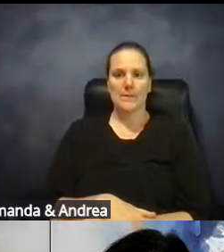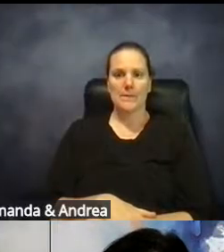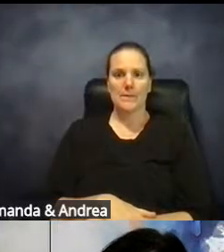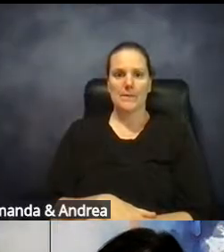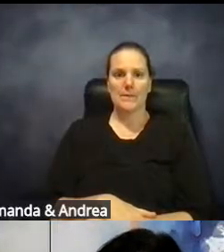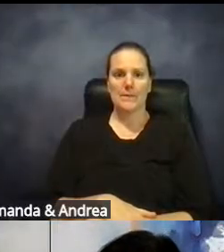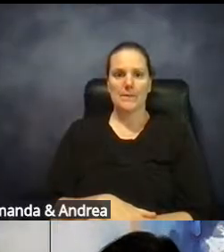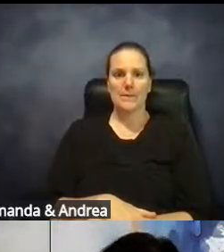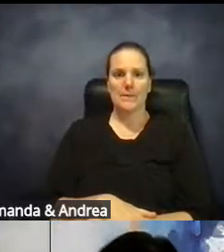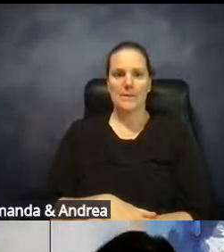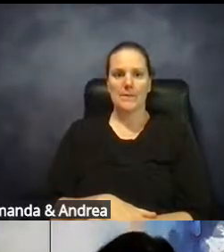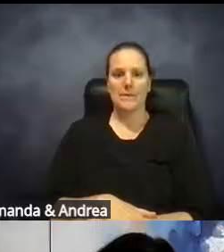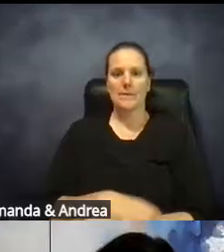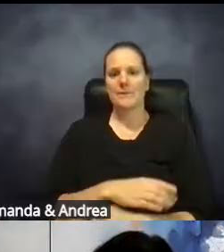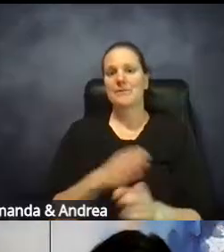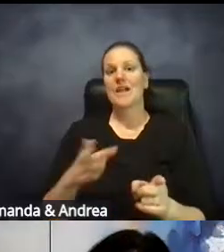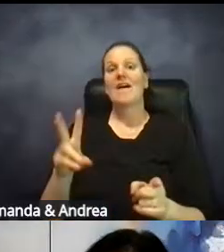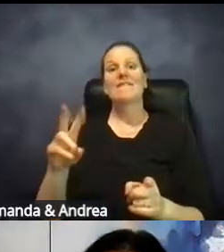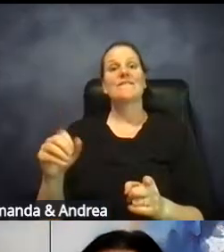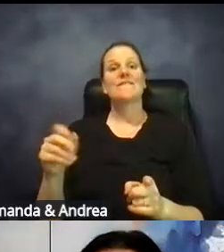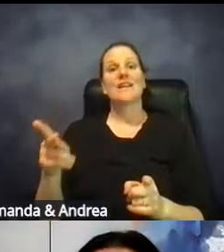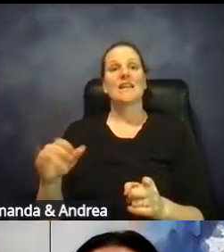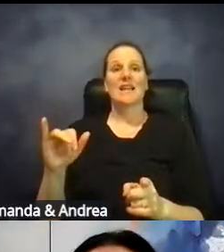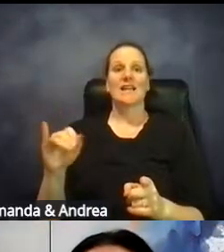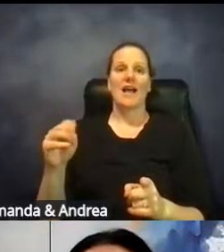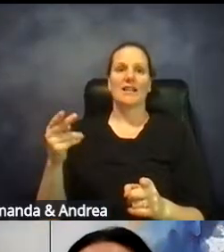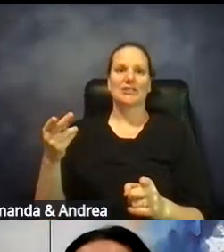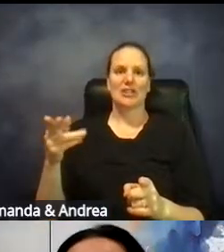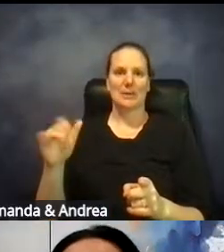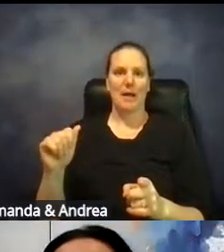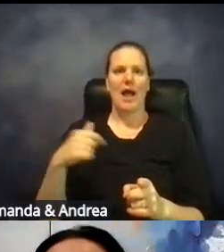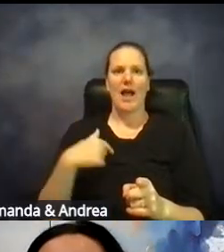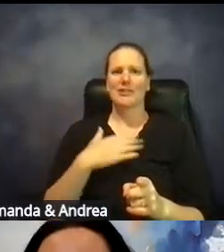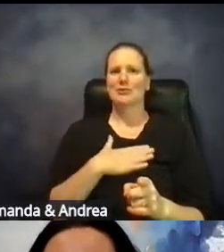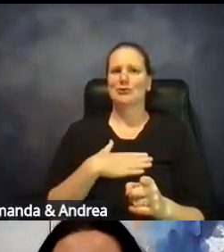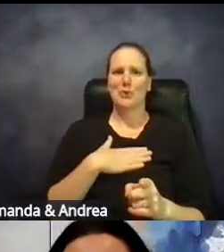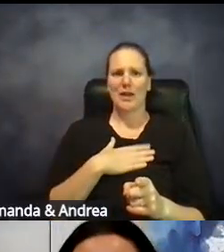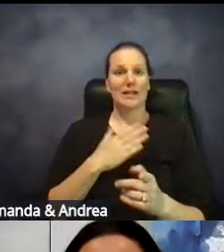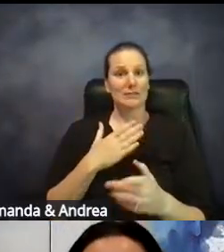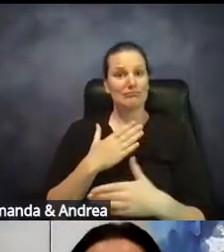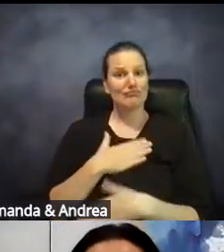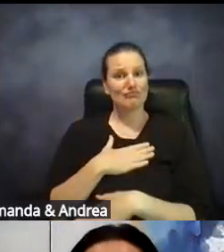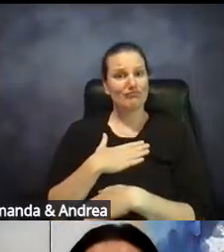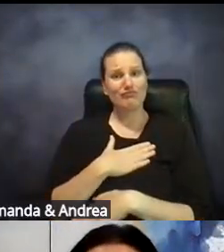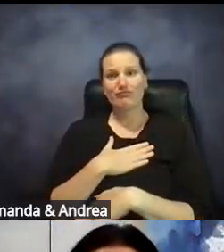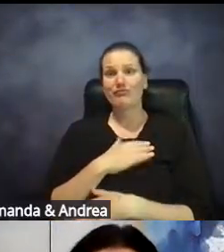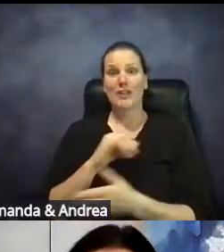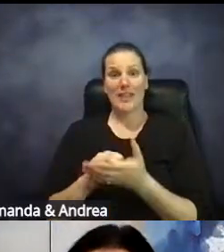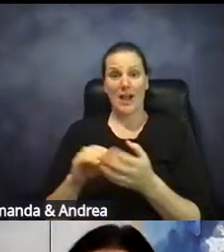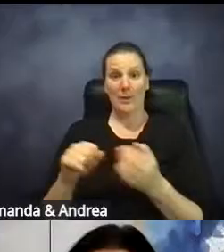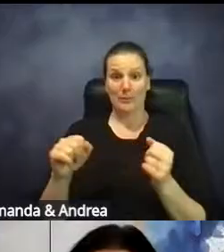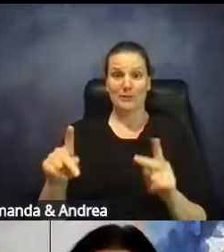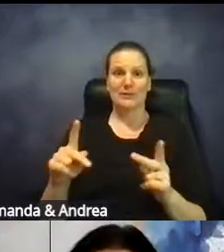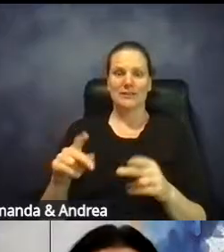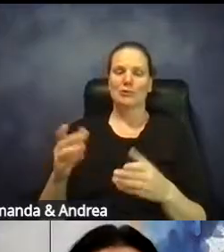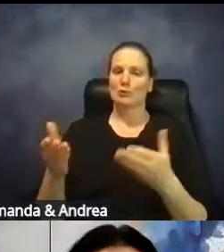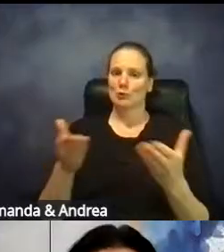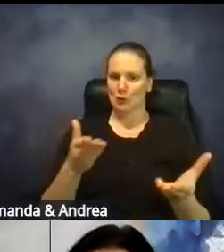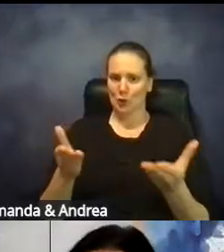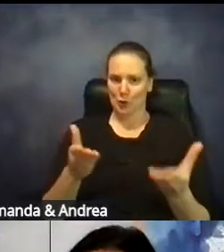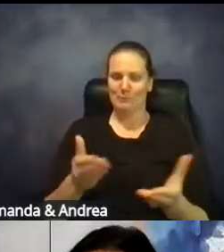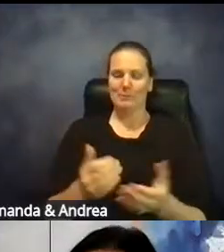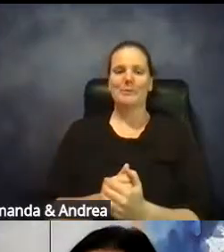I'm Vicki Nakashima, and I enjoyed and appreciated the opportunity to serve